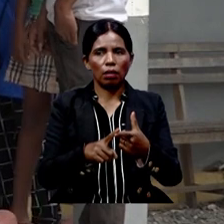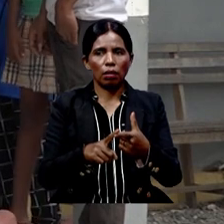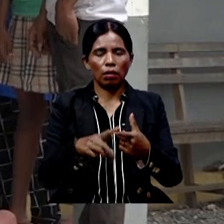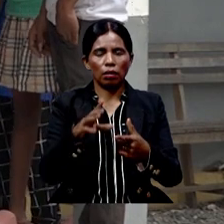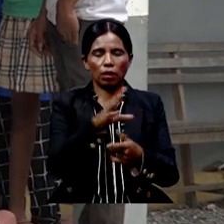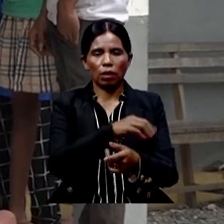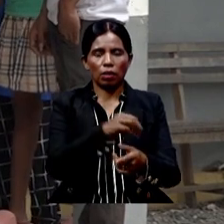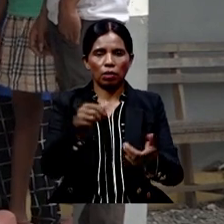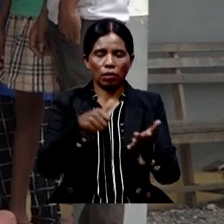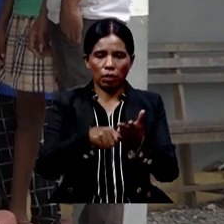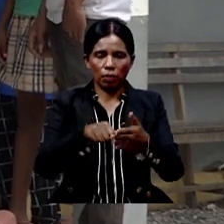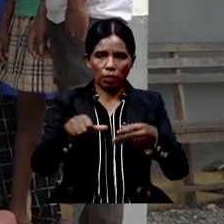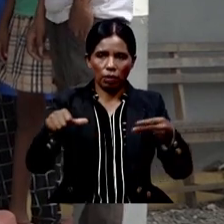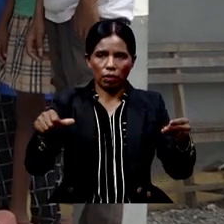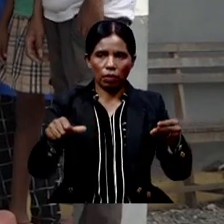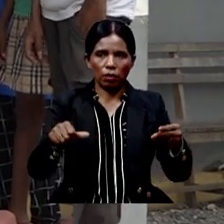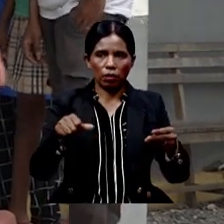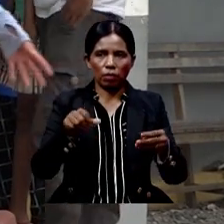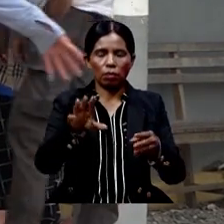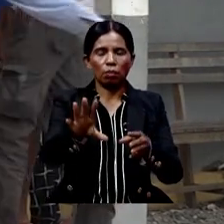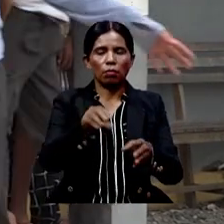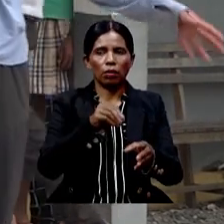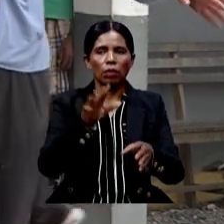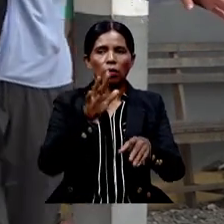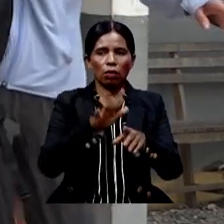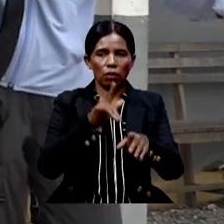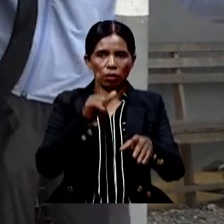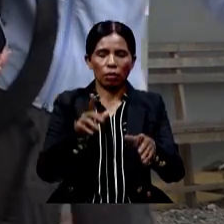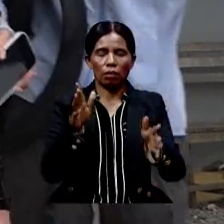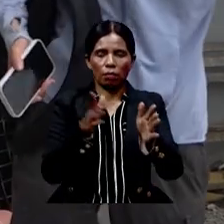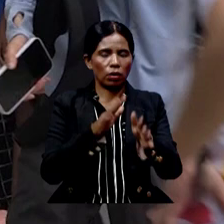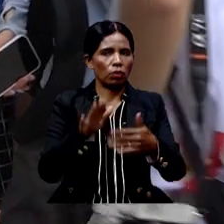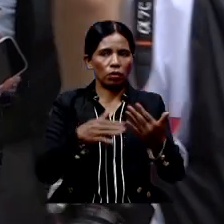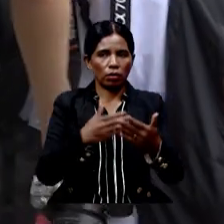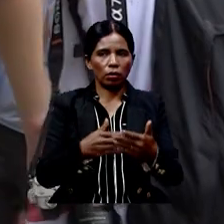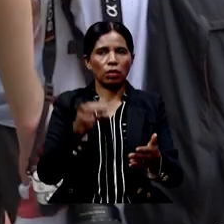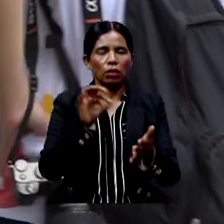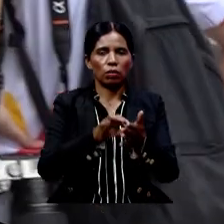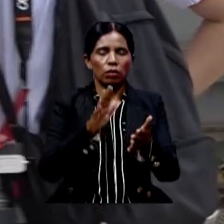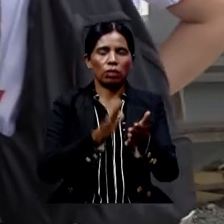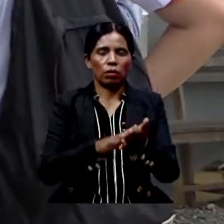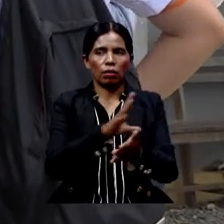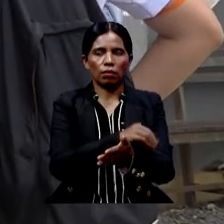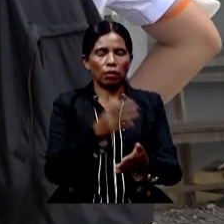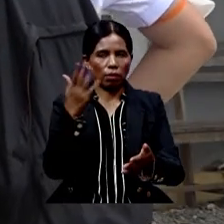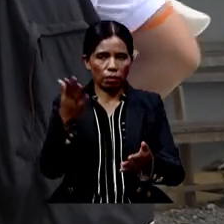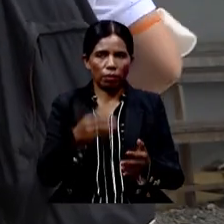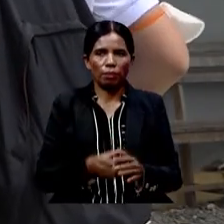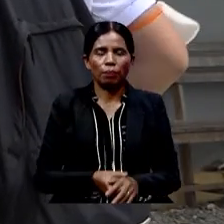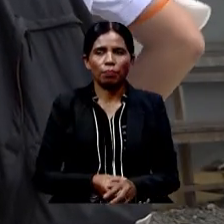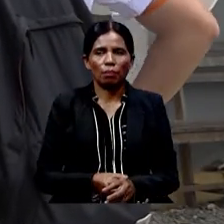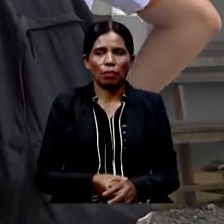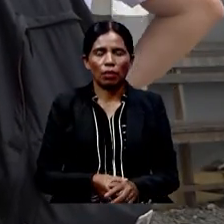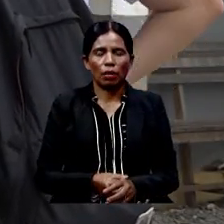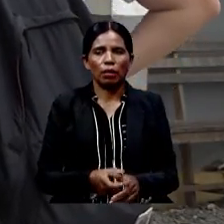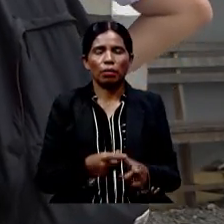da. Depois ni bele akapta susuk sira kono kono ne bele beli tutu hene ba susuk lalar semus bele beli tene ba